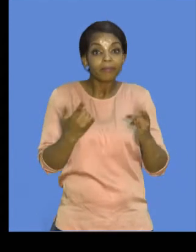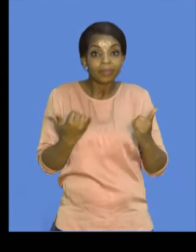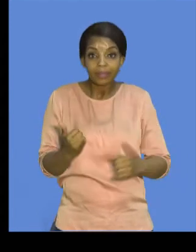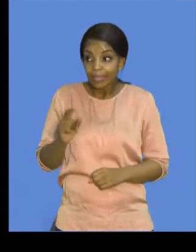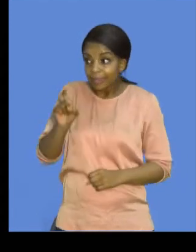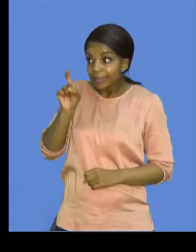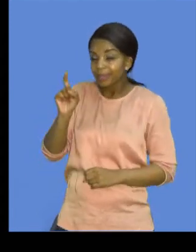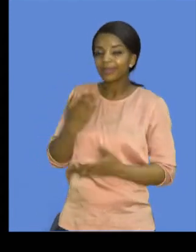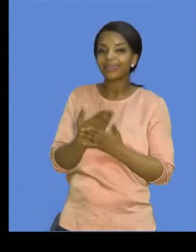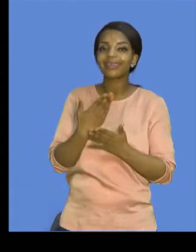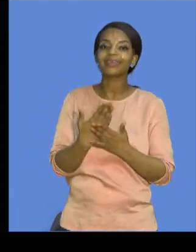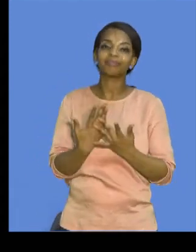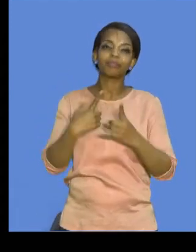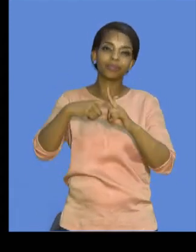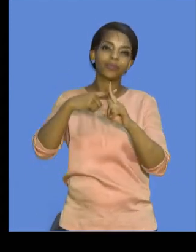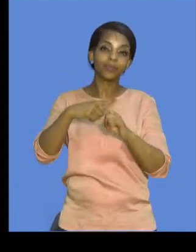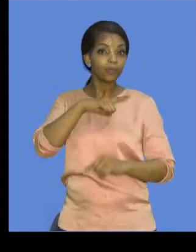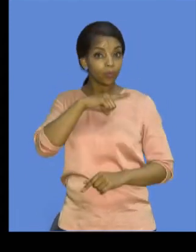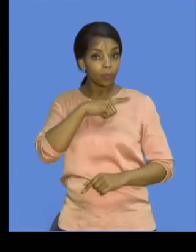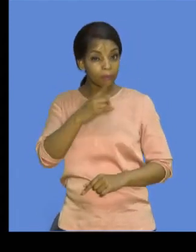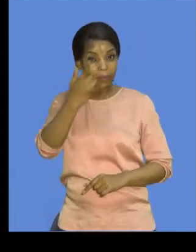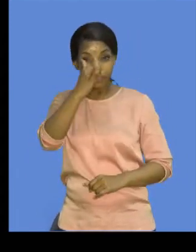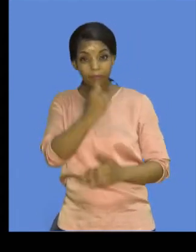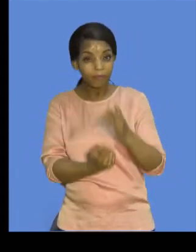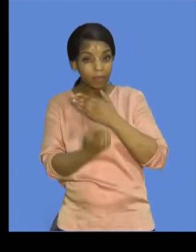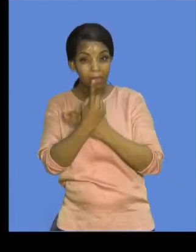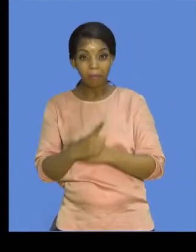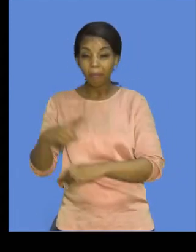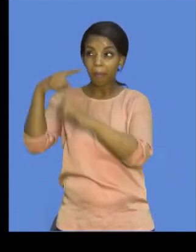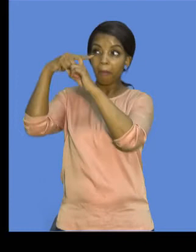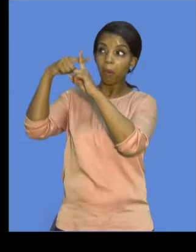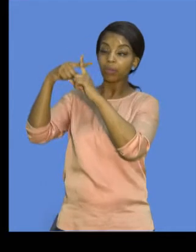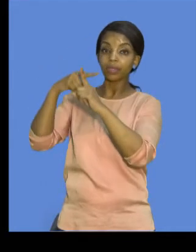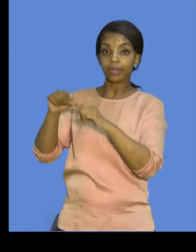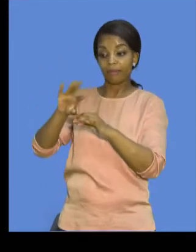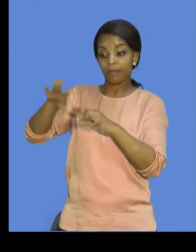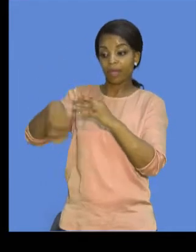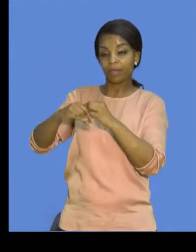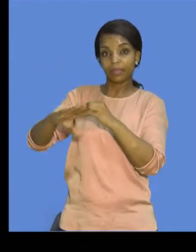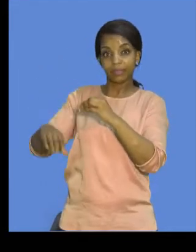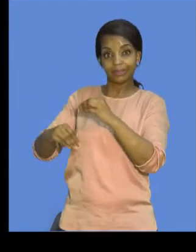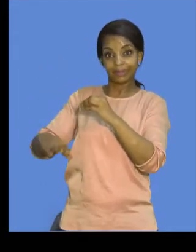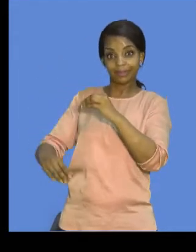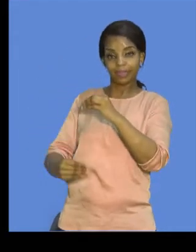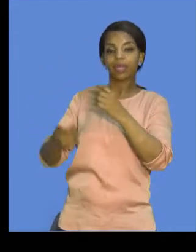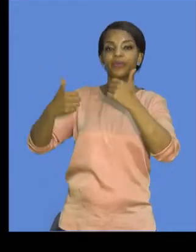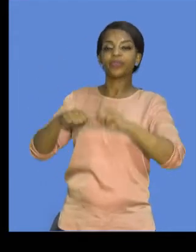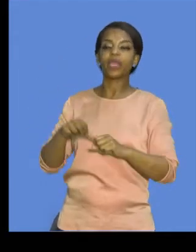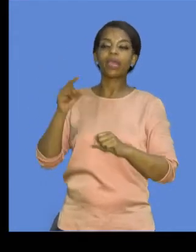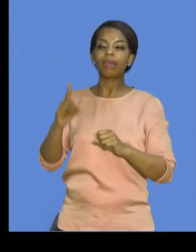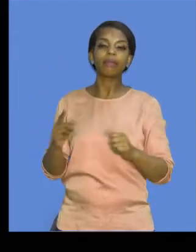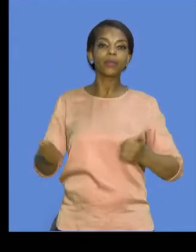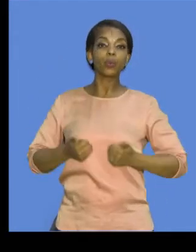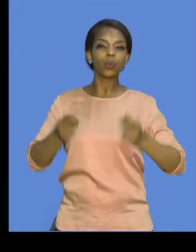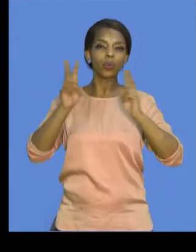charge that material will carry will be positive. While if the opposite happens, when electrons are added to it, that charge will